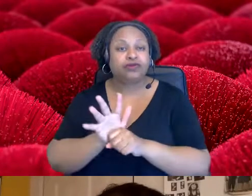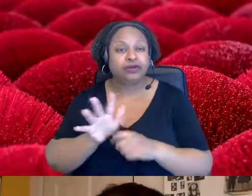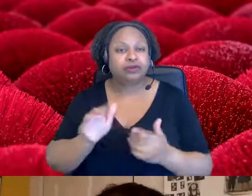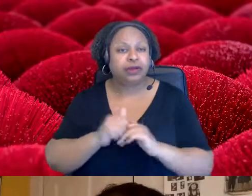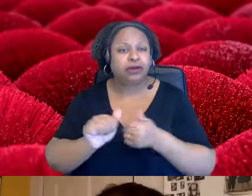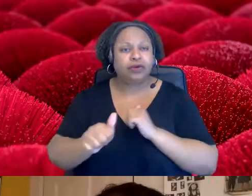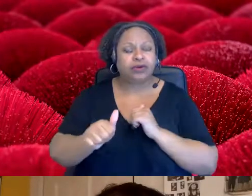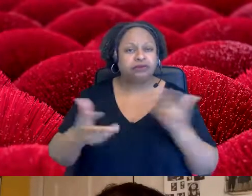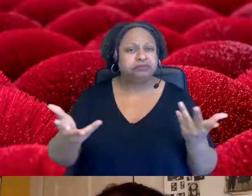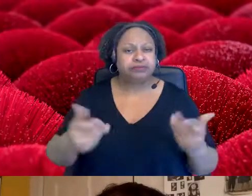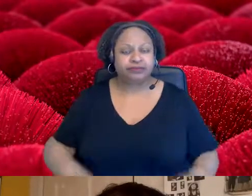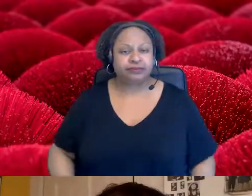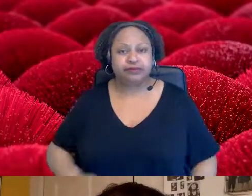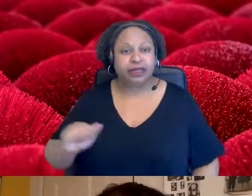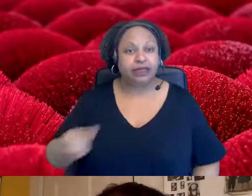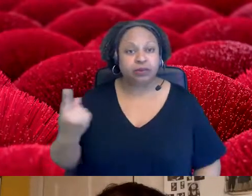Anyone?